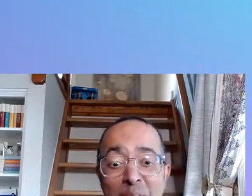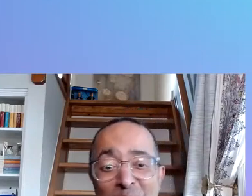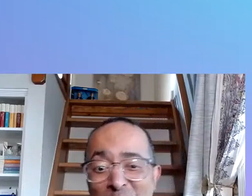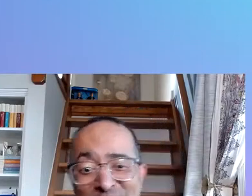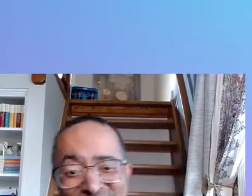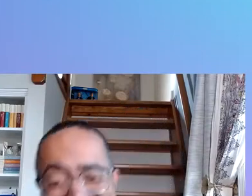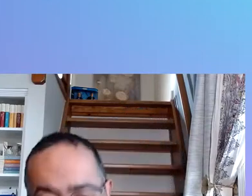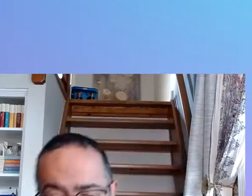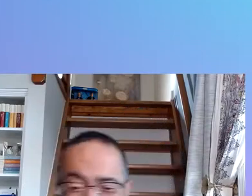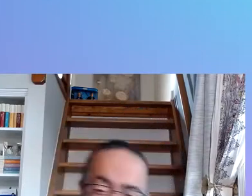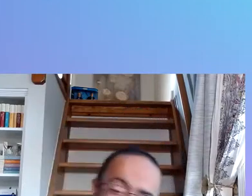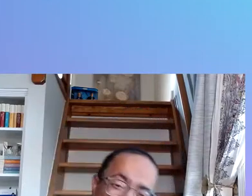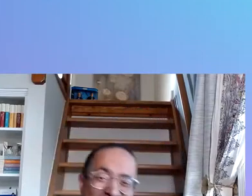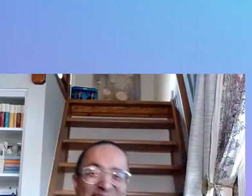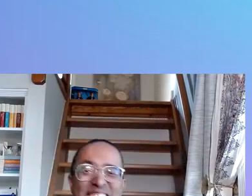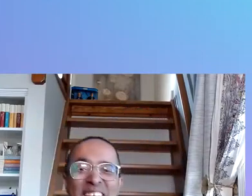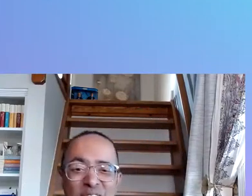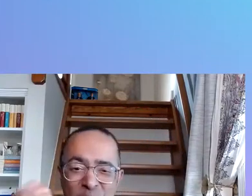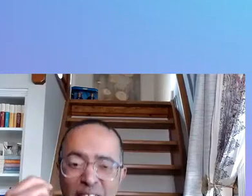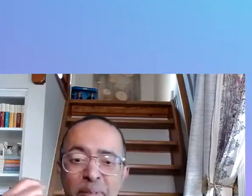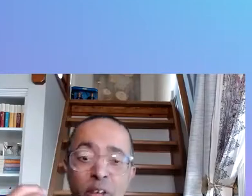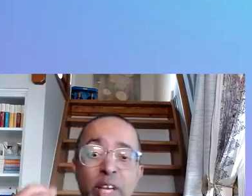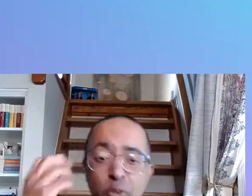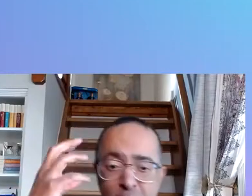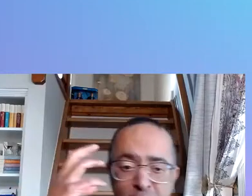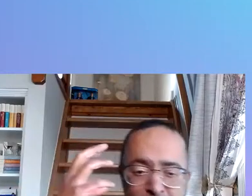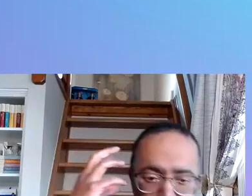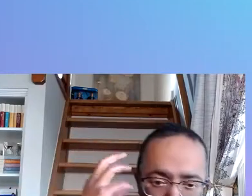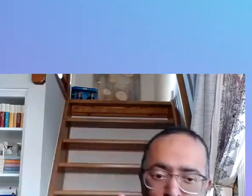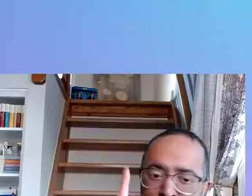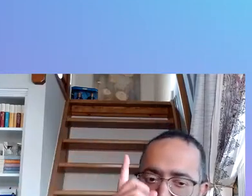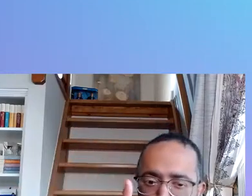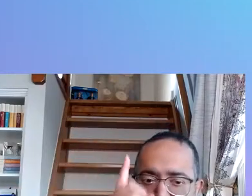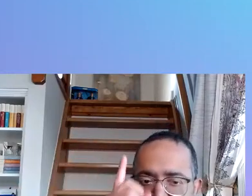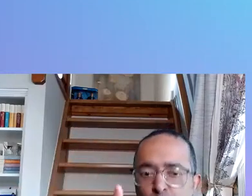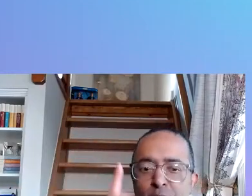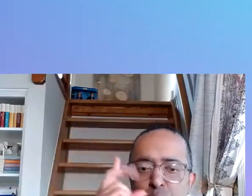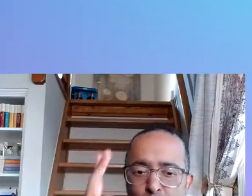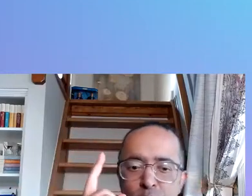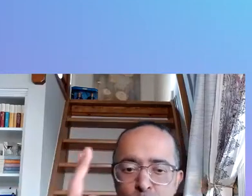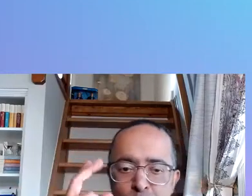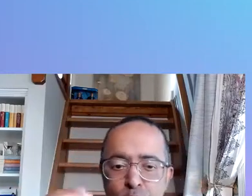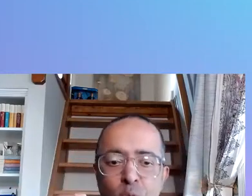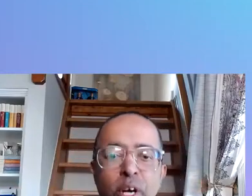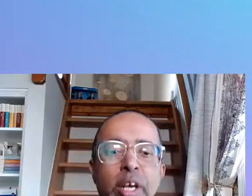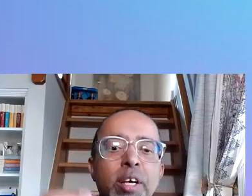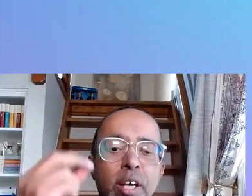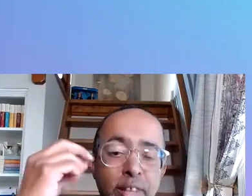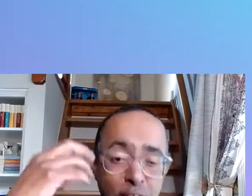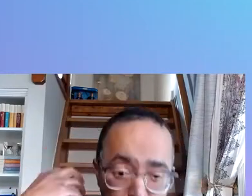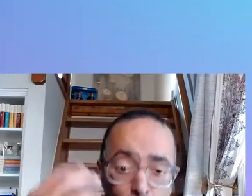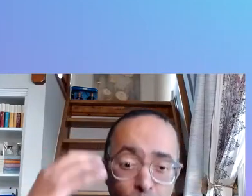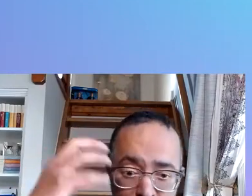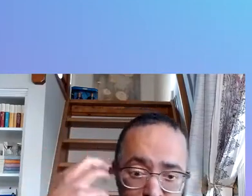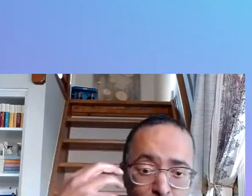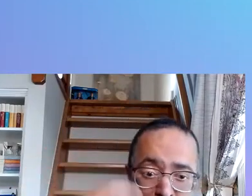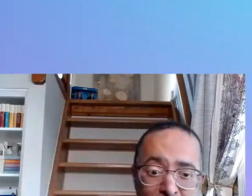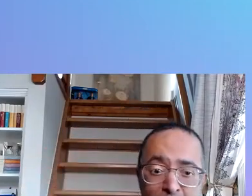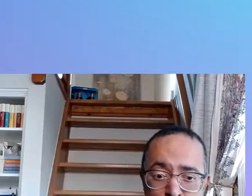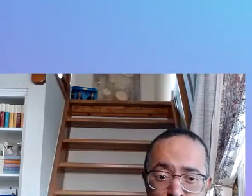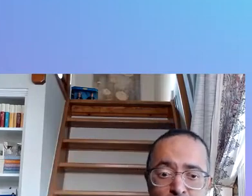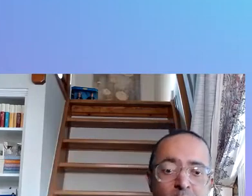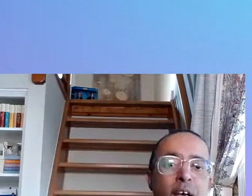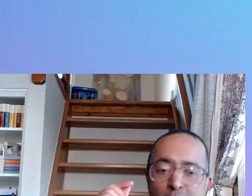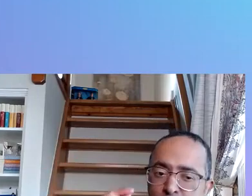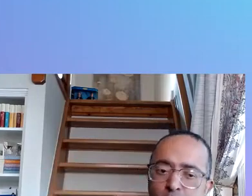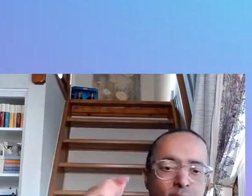were embarrassed. Right? So that can Yeah. be another thing. If you can get like a one human voice, one human story that's told literally by